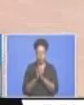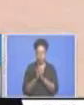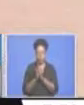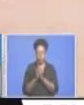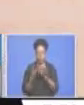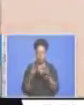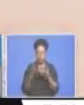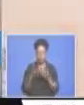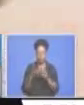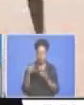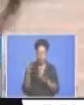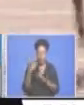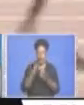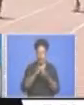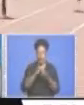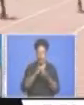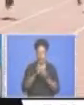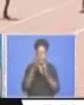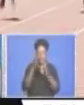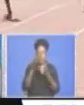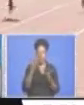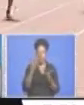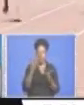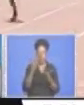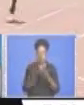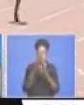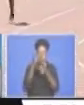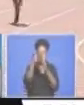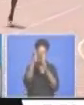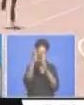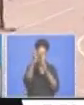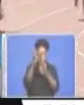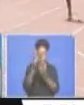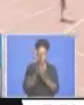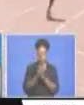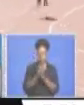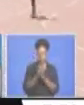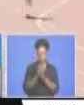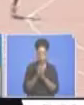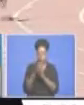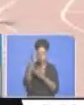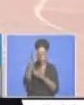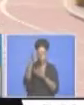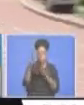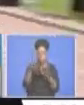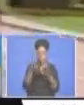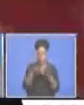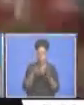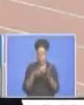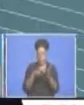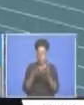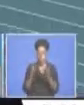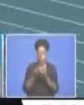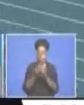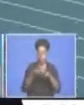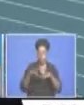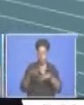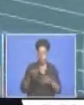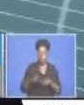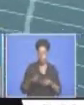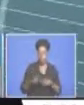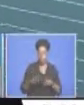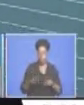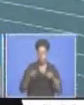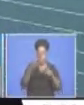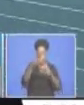So our athletes have actually been very good with compliance in reference to registering with the Anti-Doping Commission, submitting their whereabouts,